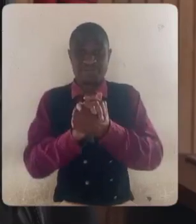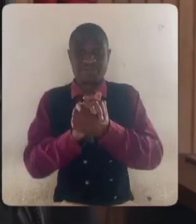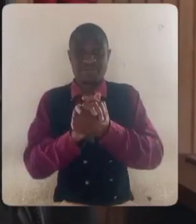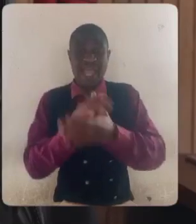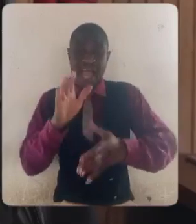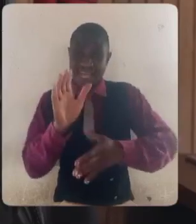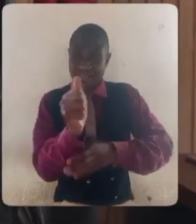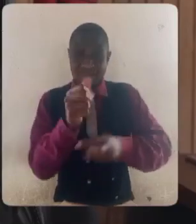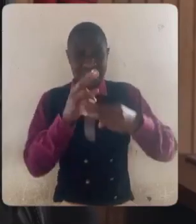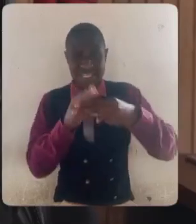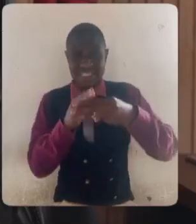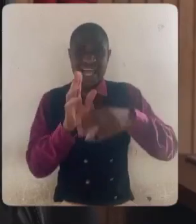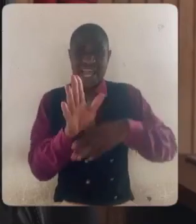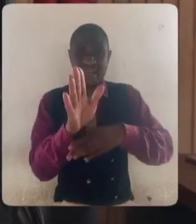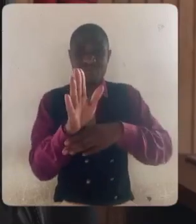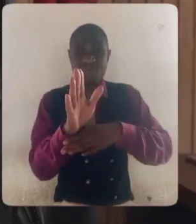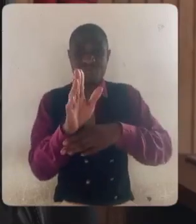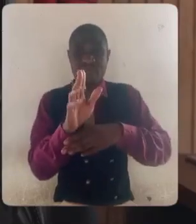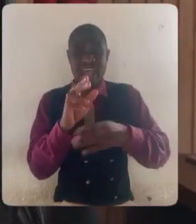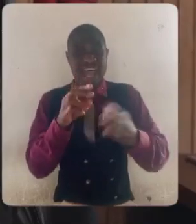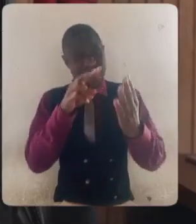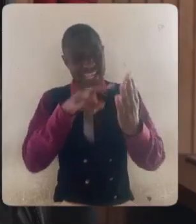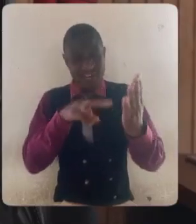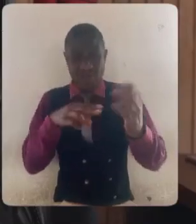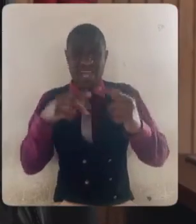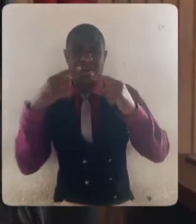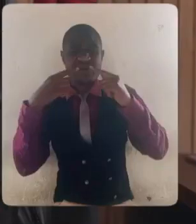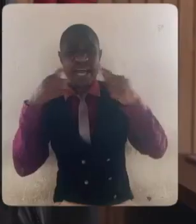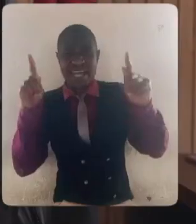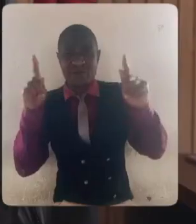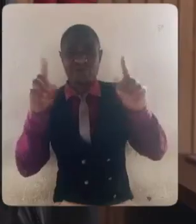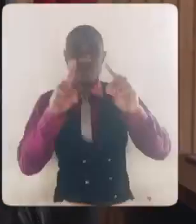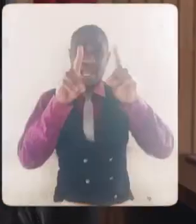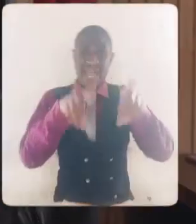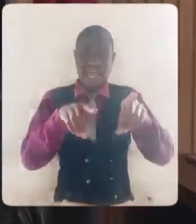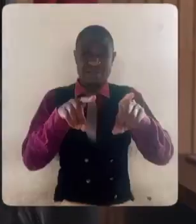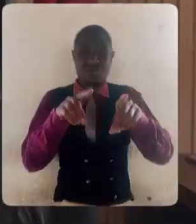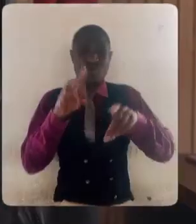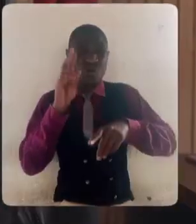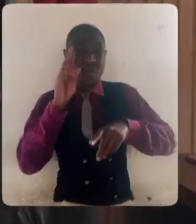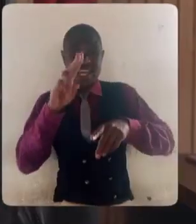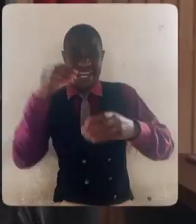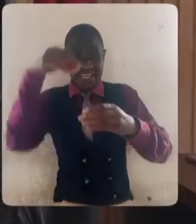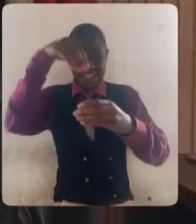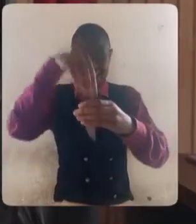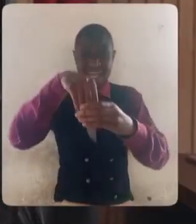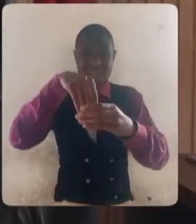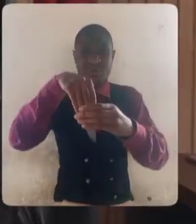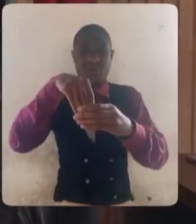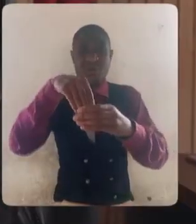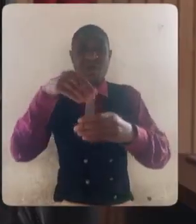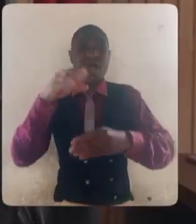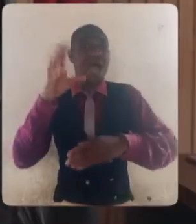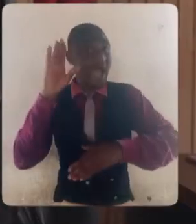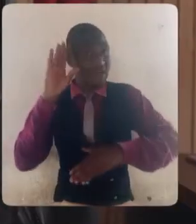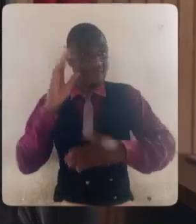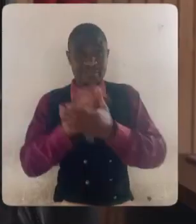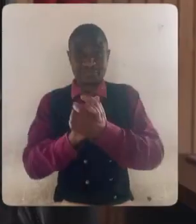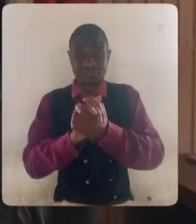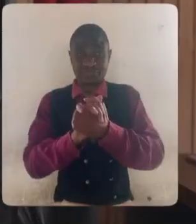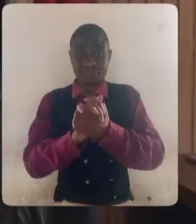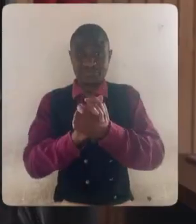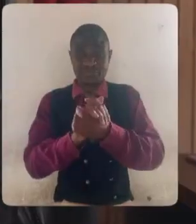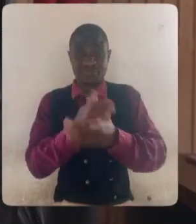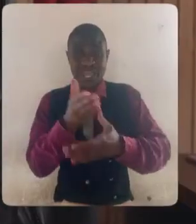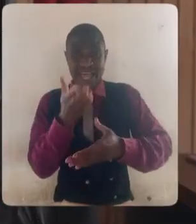it inside the parliamentary candidate's ballot box. From there, go and collect the last ballot paper for the local